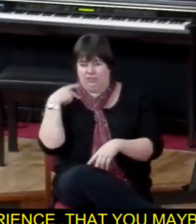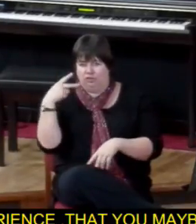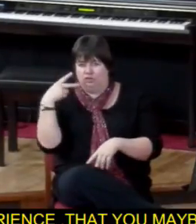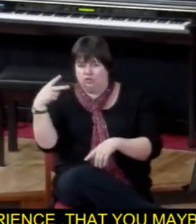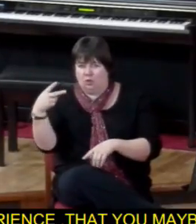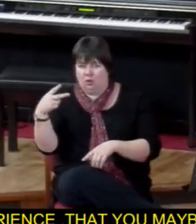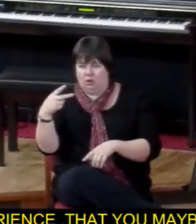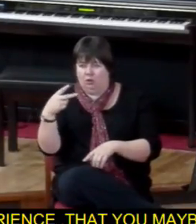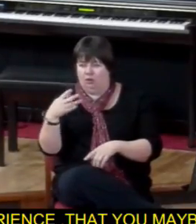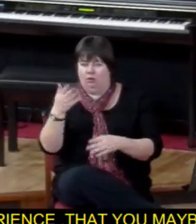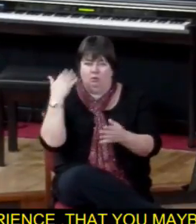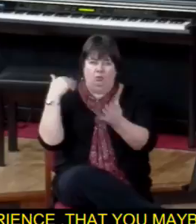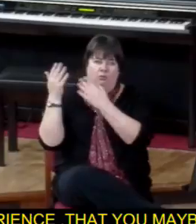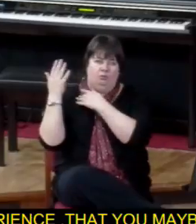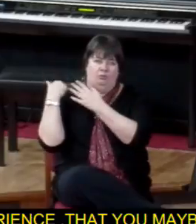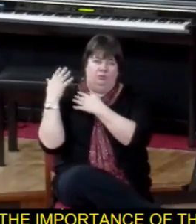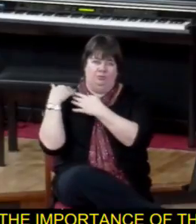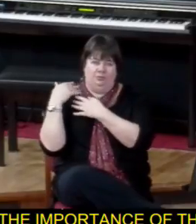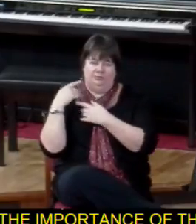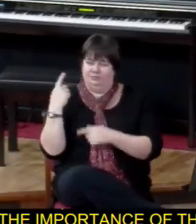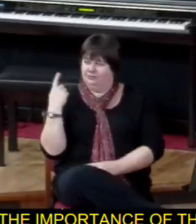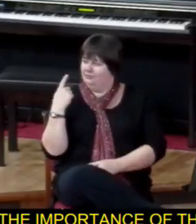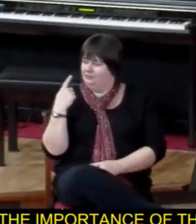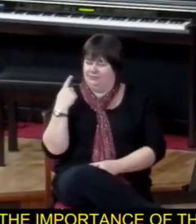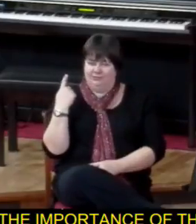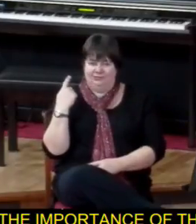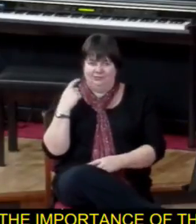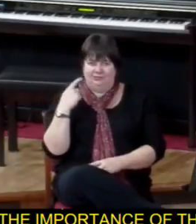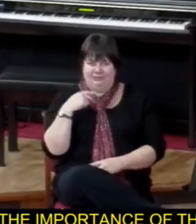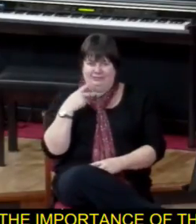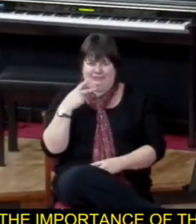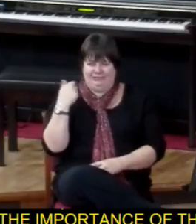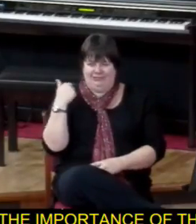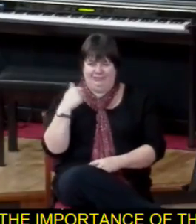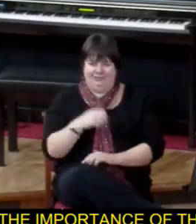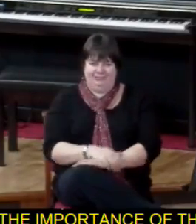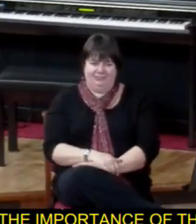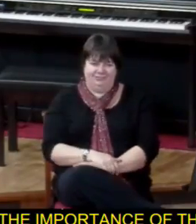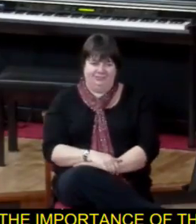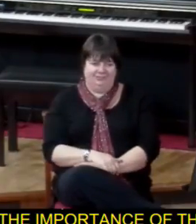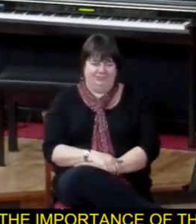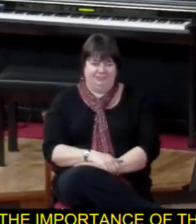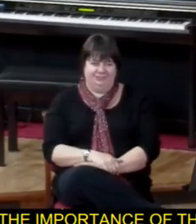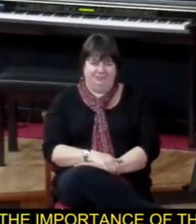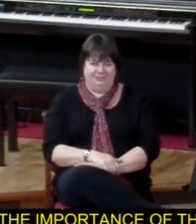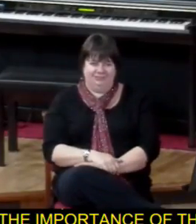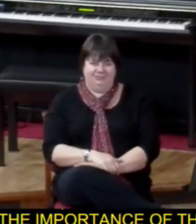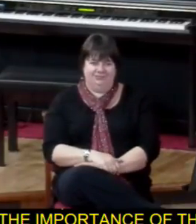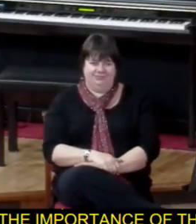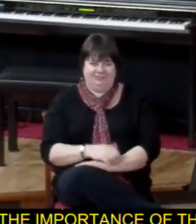I want to tell you a story. That's about as good as my impersonations get. Sorry, folks.